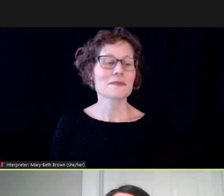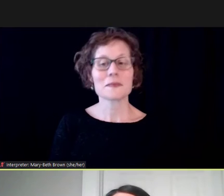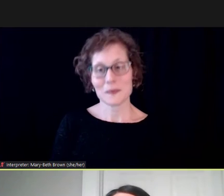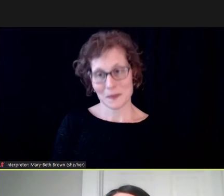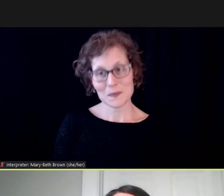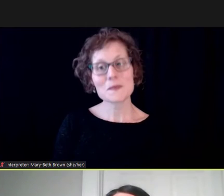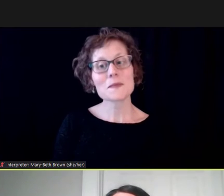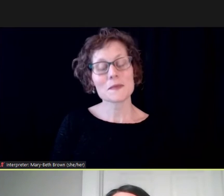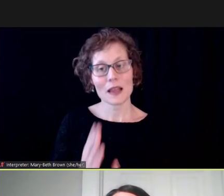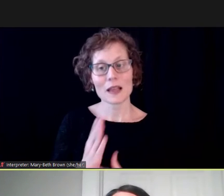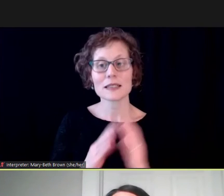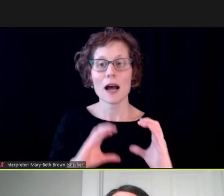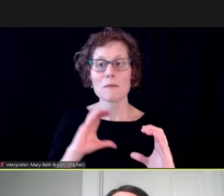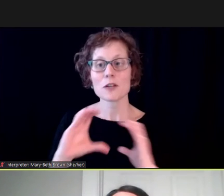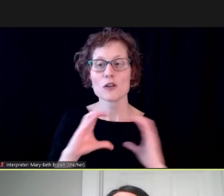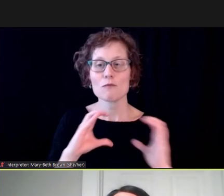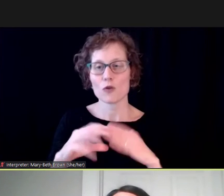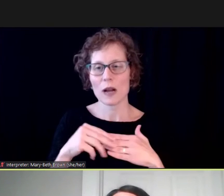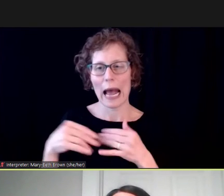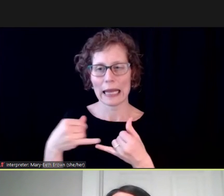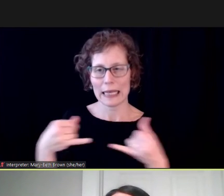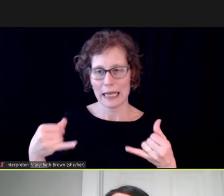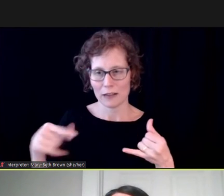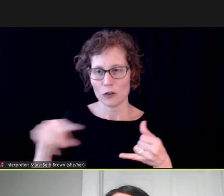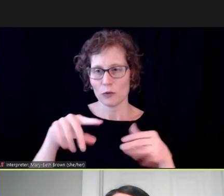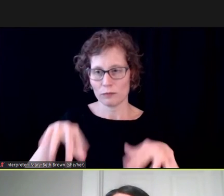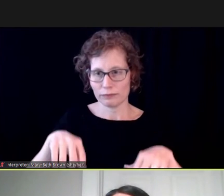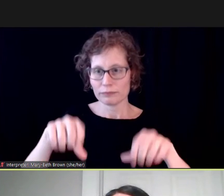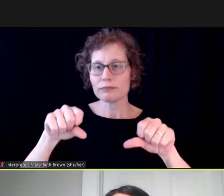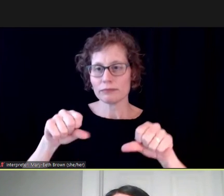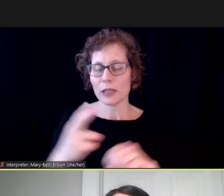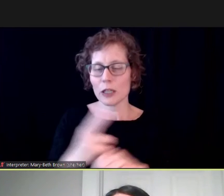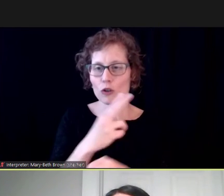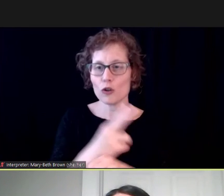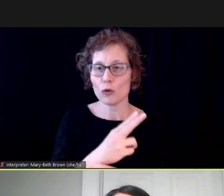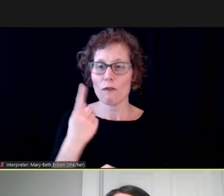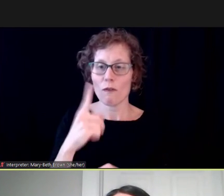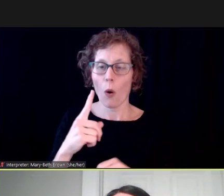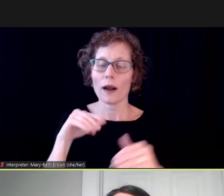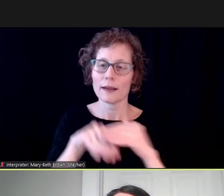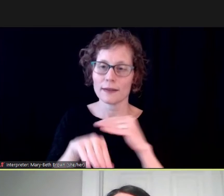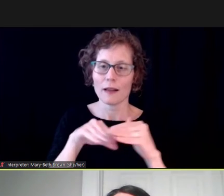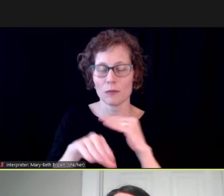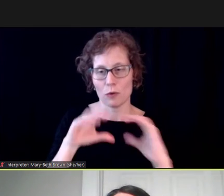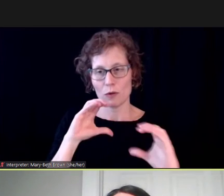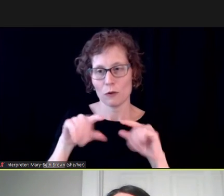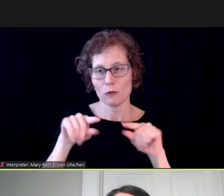These are some communication guidelines you can adopt to make your meetings accessible.